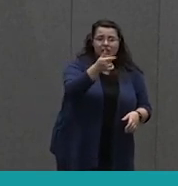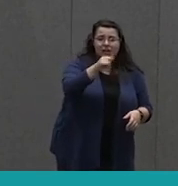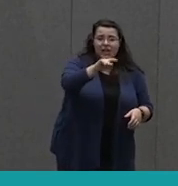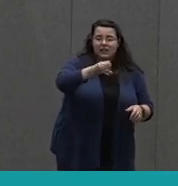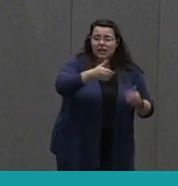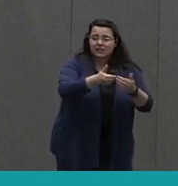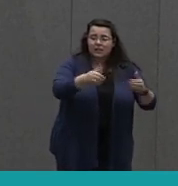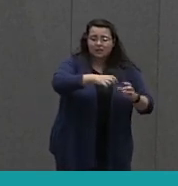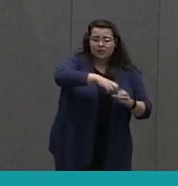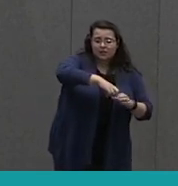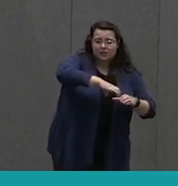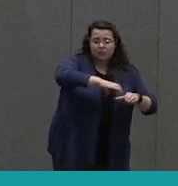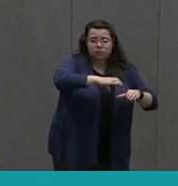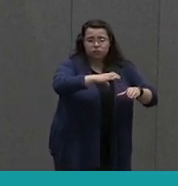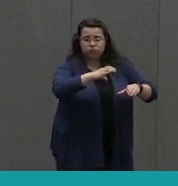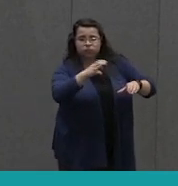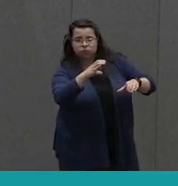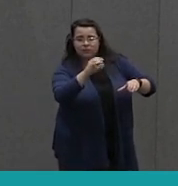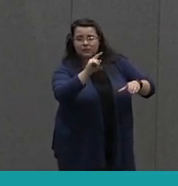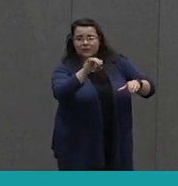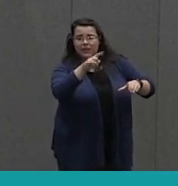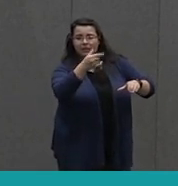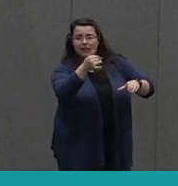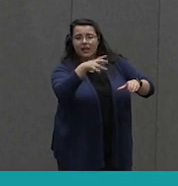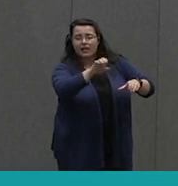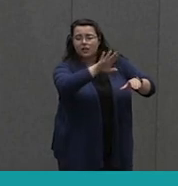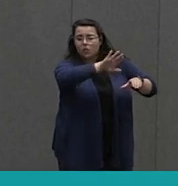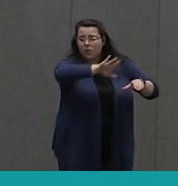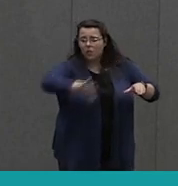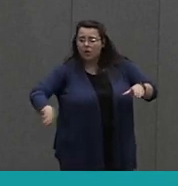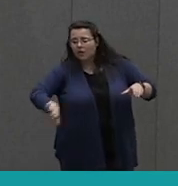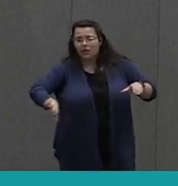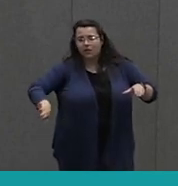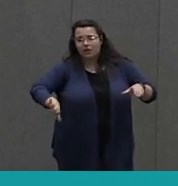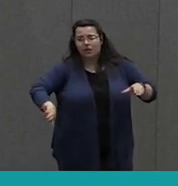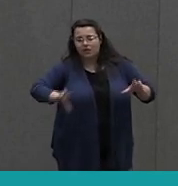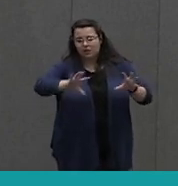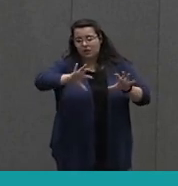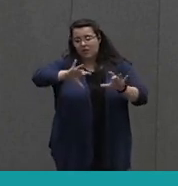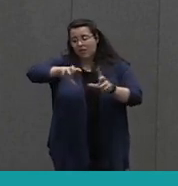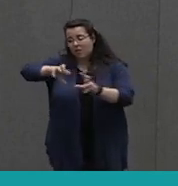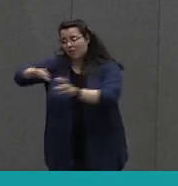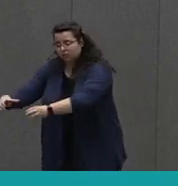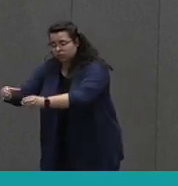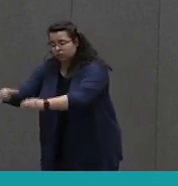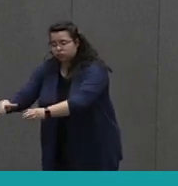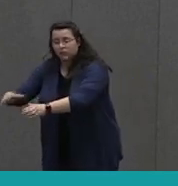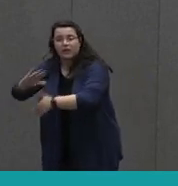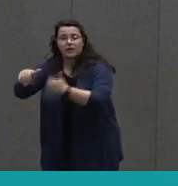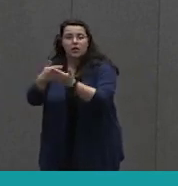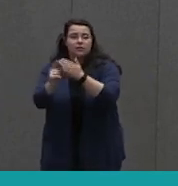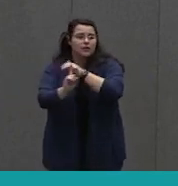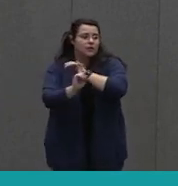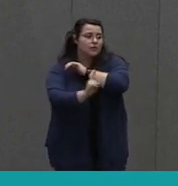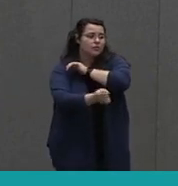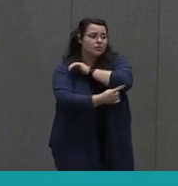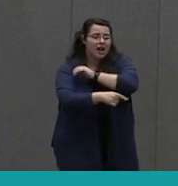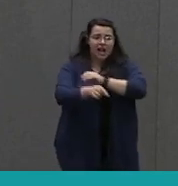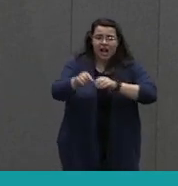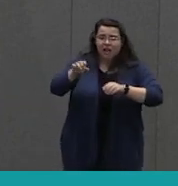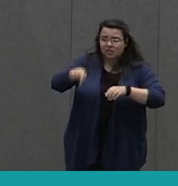the author made those words into almost a mountain shape. It's so cool if you write words like that and